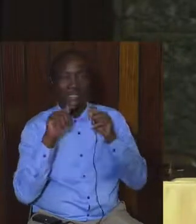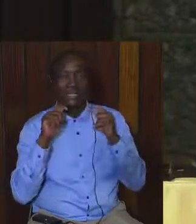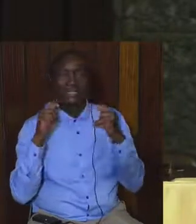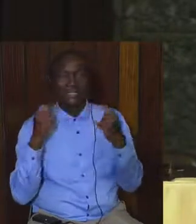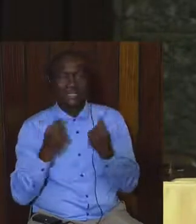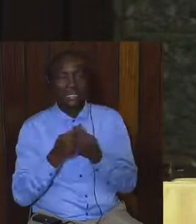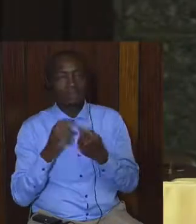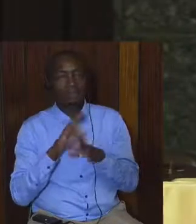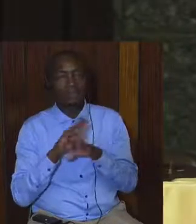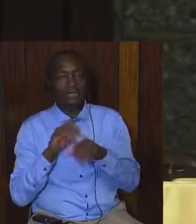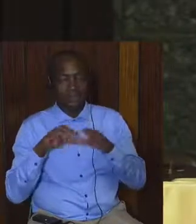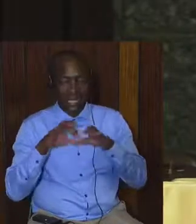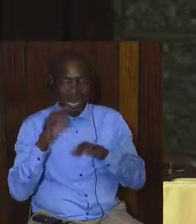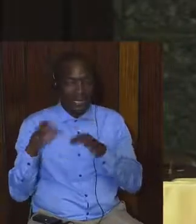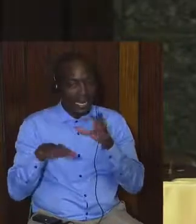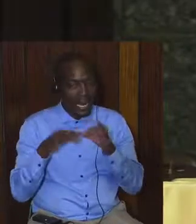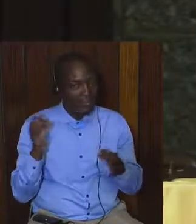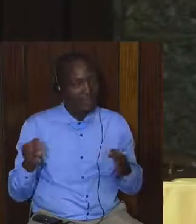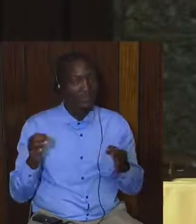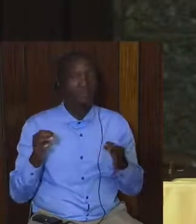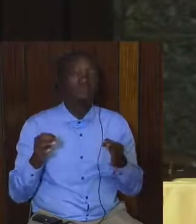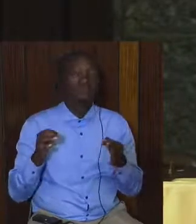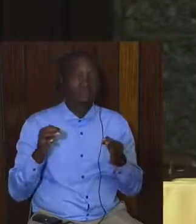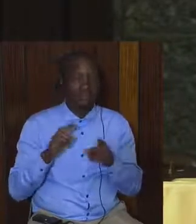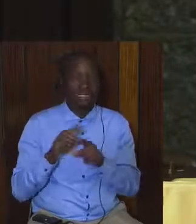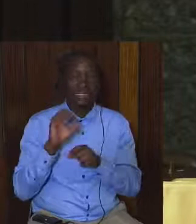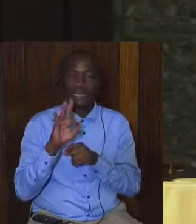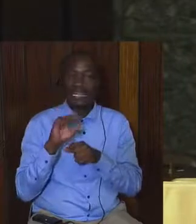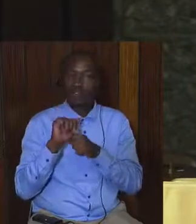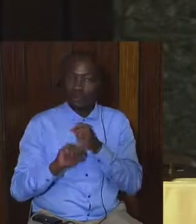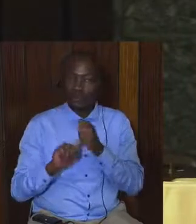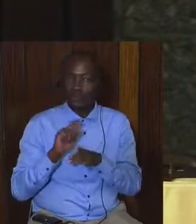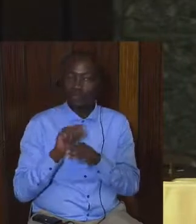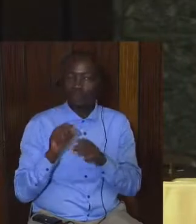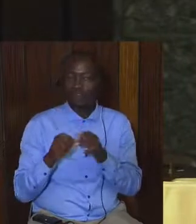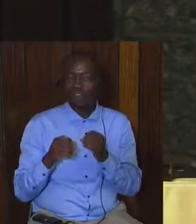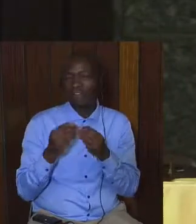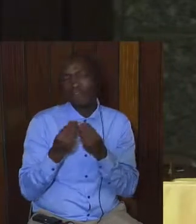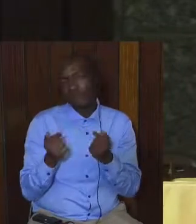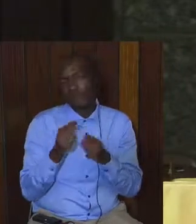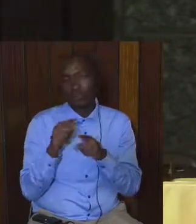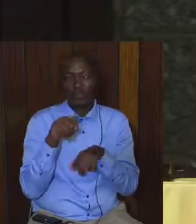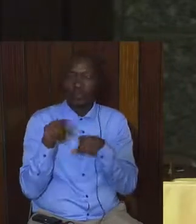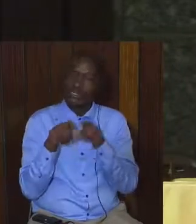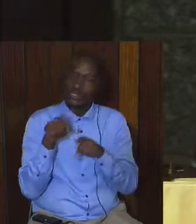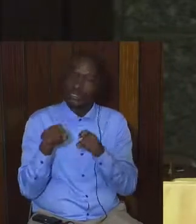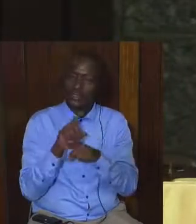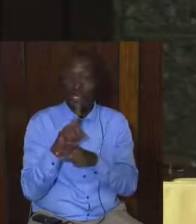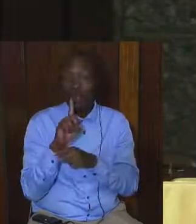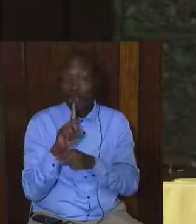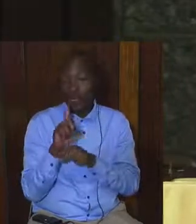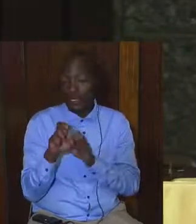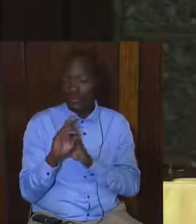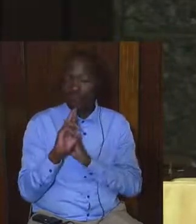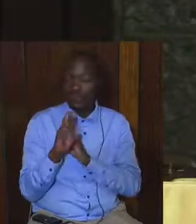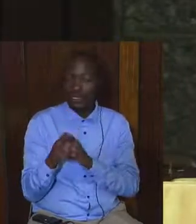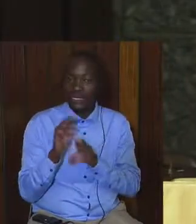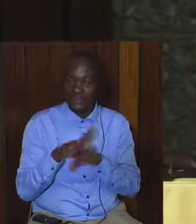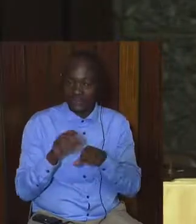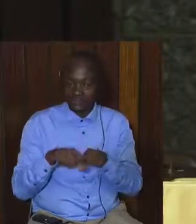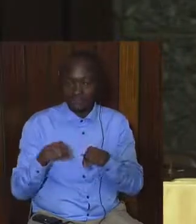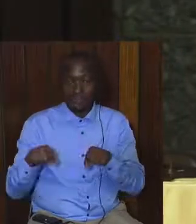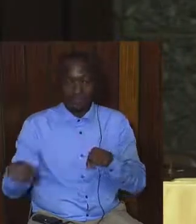the third quarter report, and there was a few peculiar questions that came out. The one relates to the delays